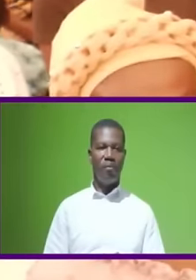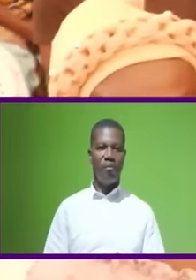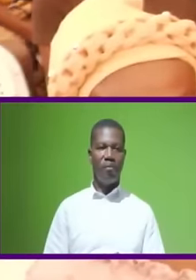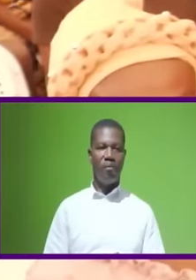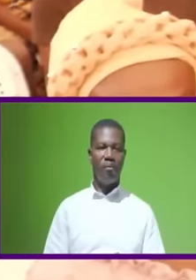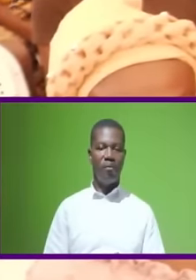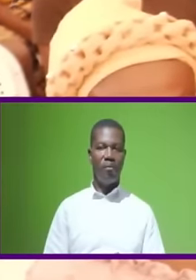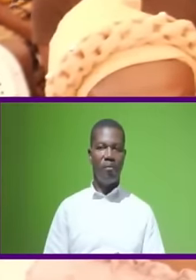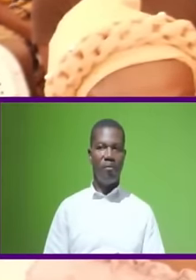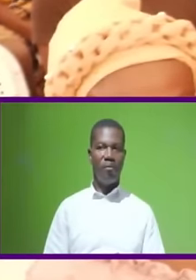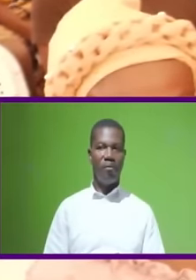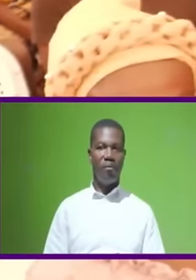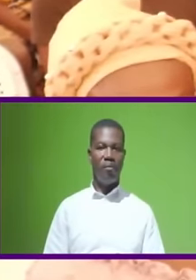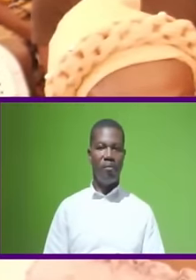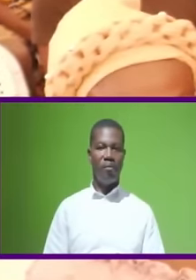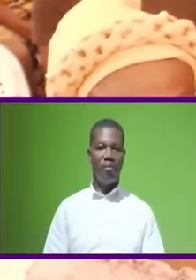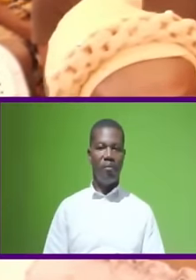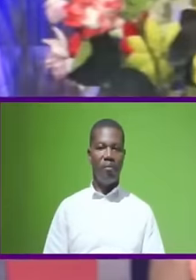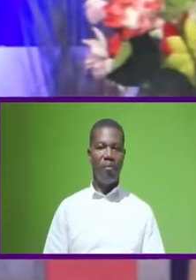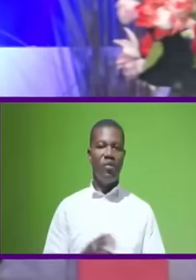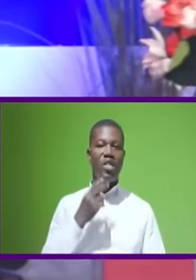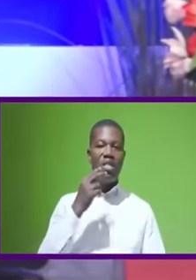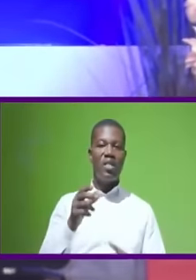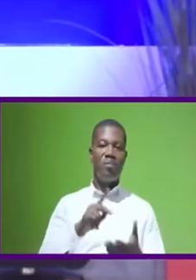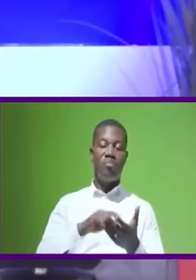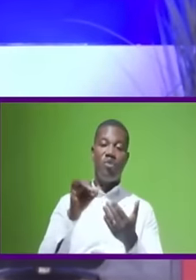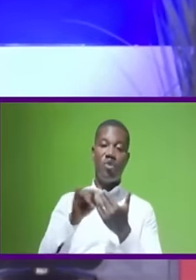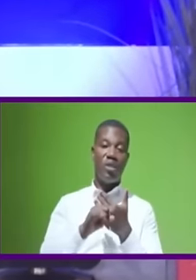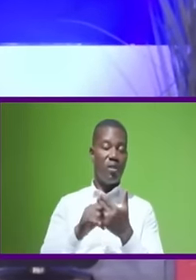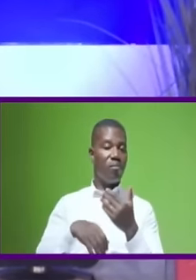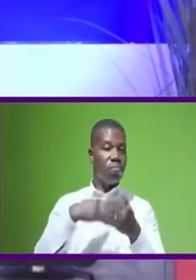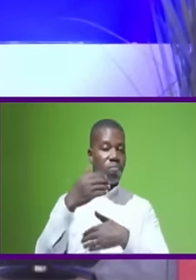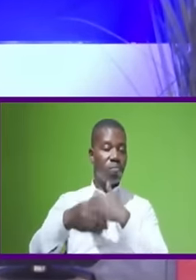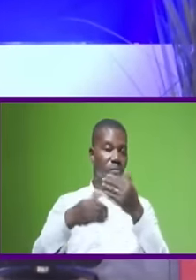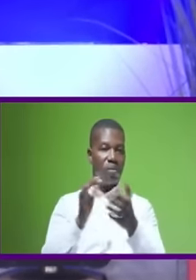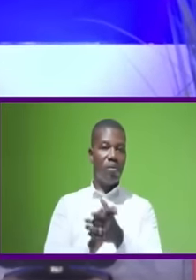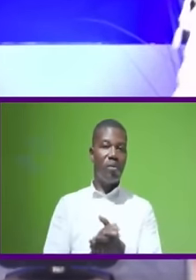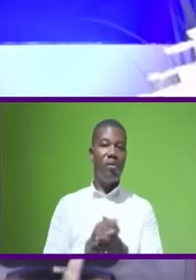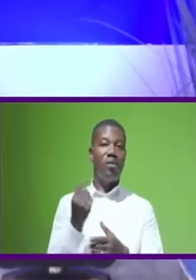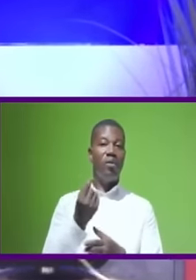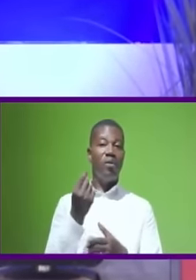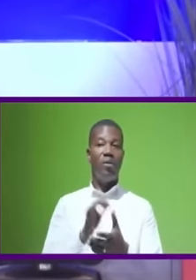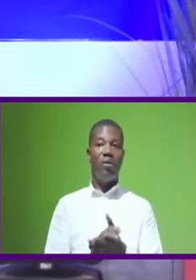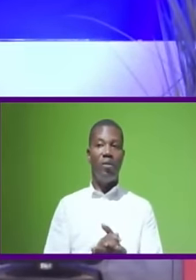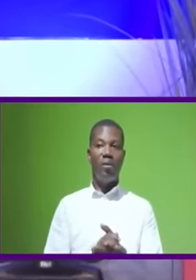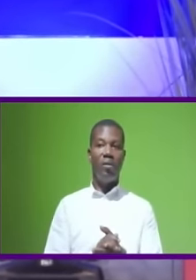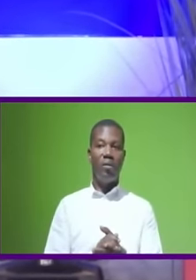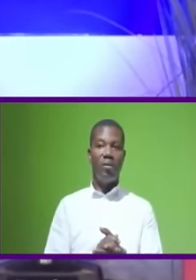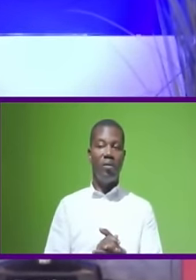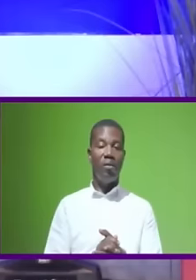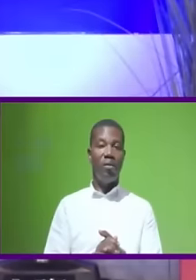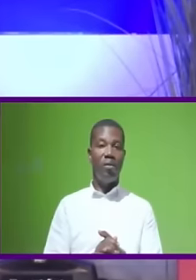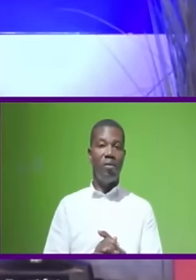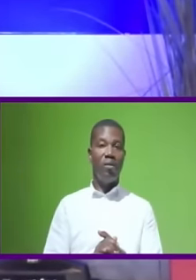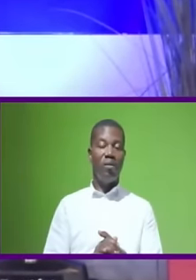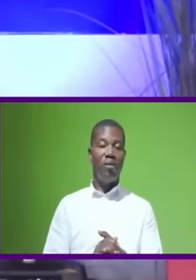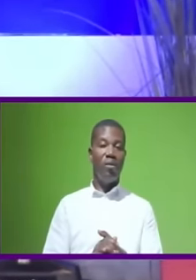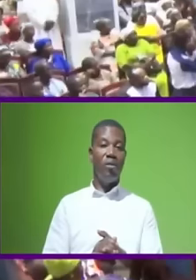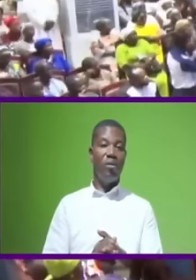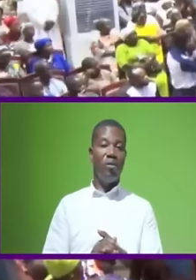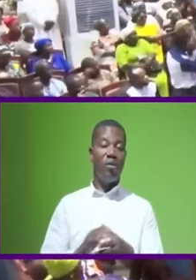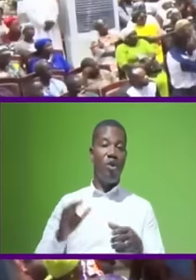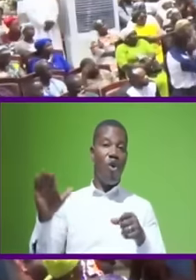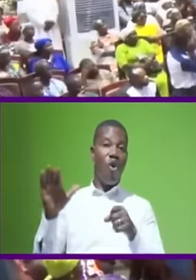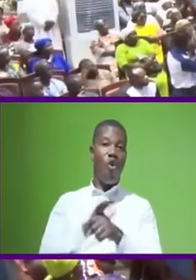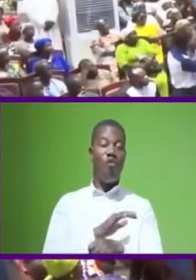do? Monsha project I cause with fear. Take a look at take a look at